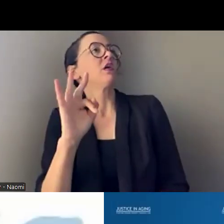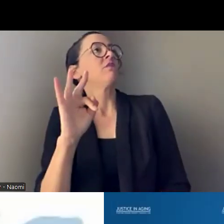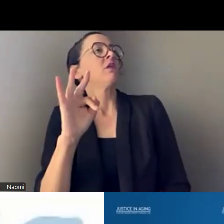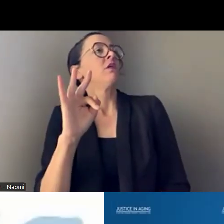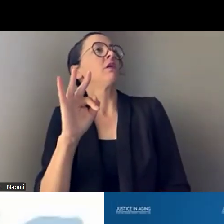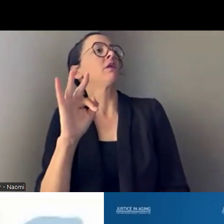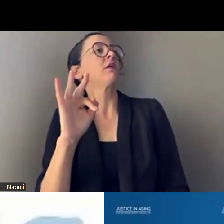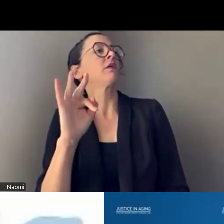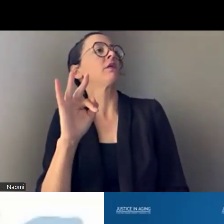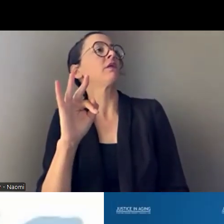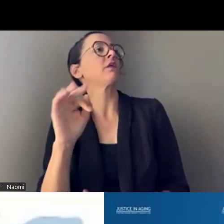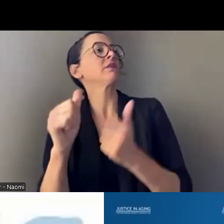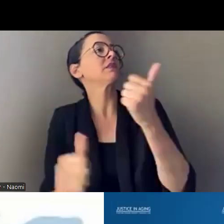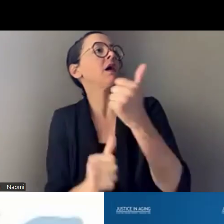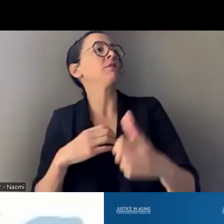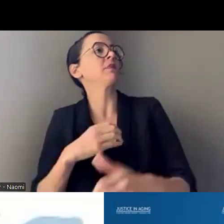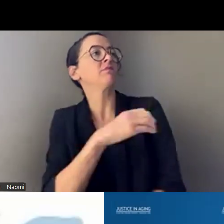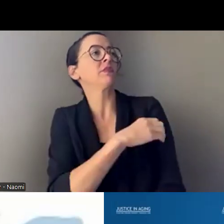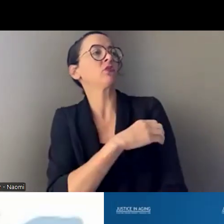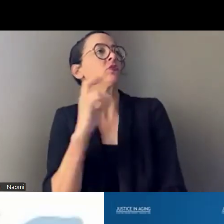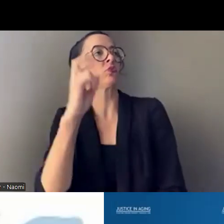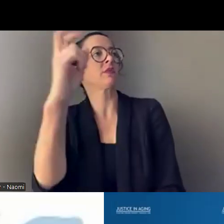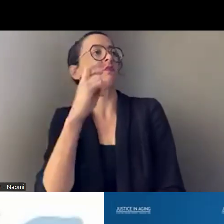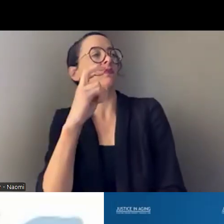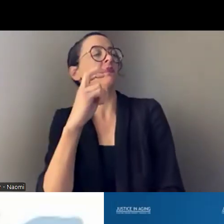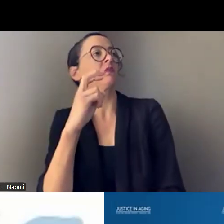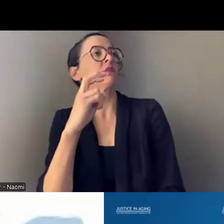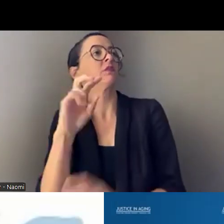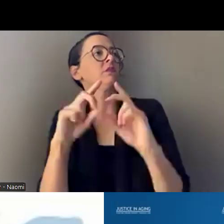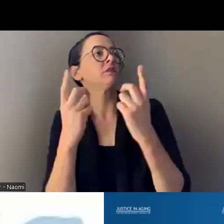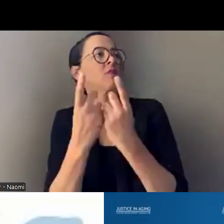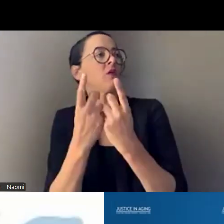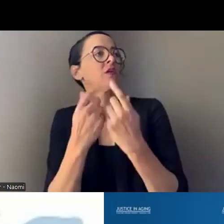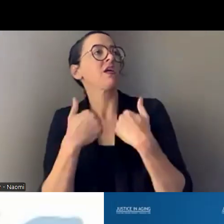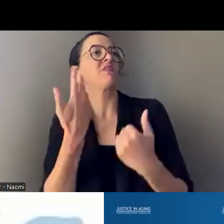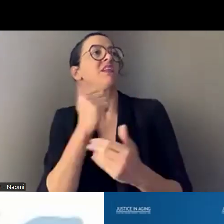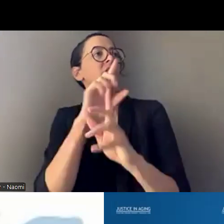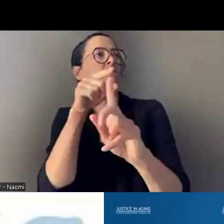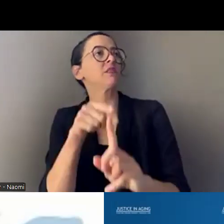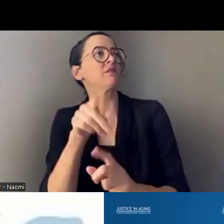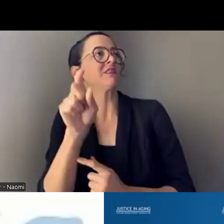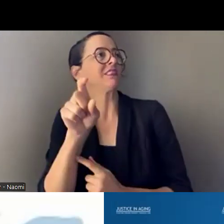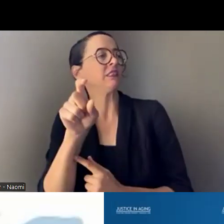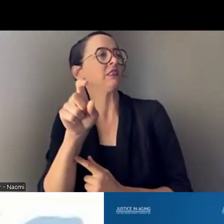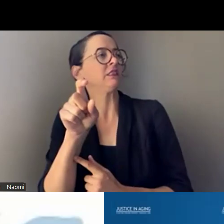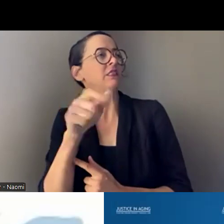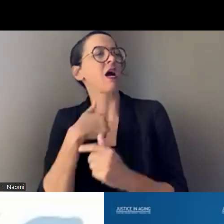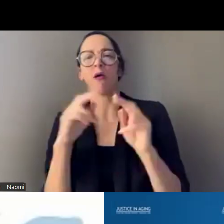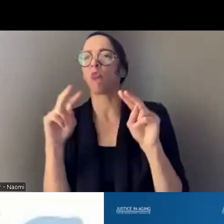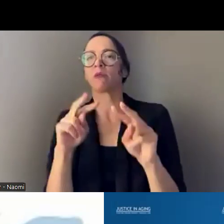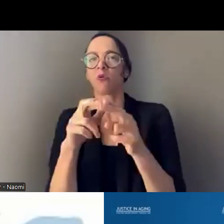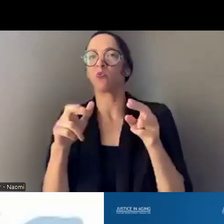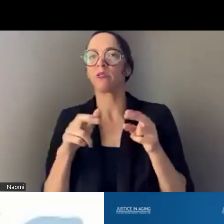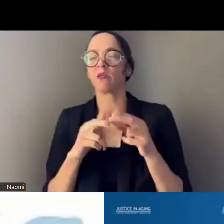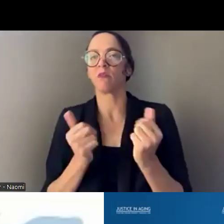different strategies that need to be more region specific. I see that you have the regional recommendations. I'm thinking more about addressing the